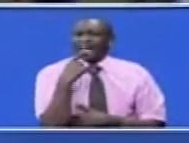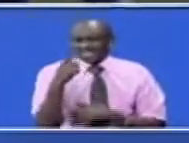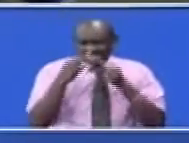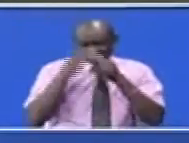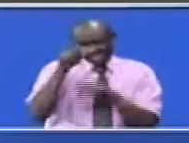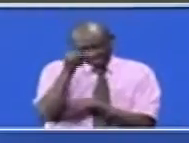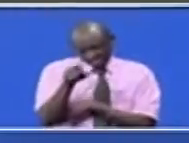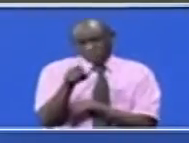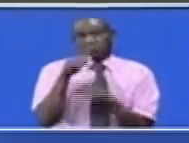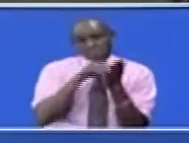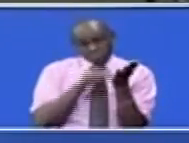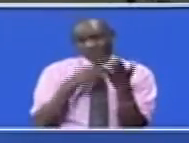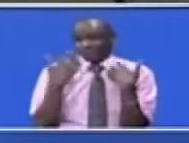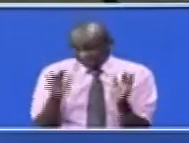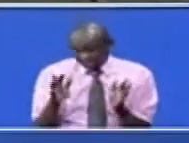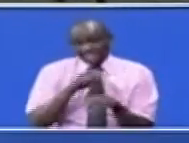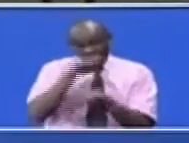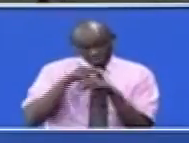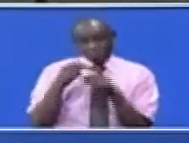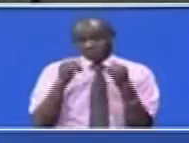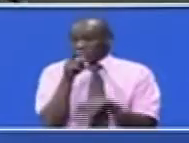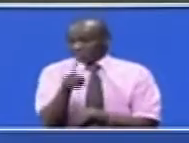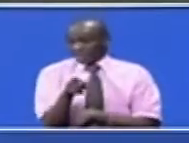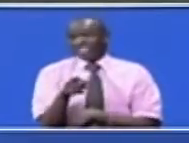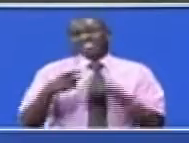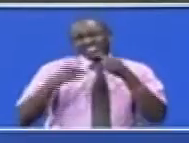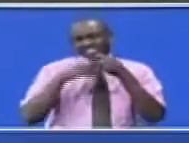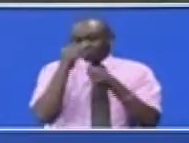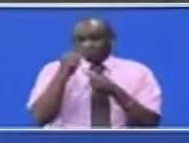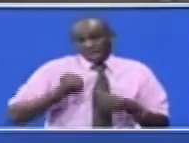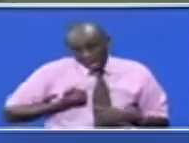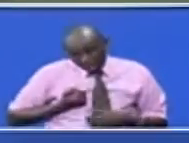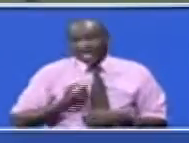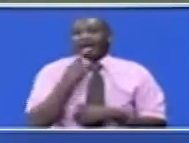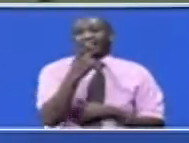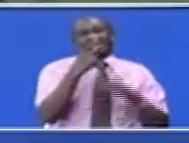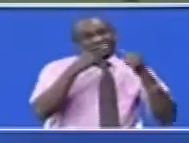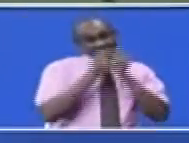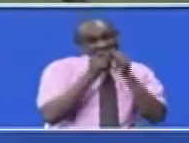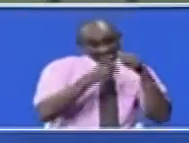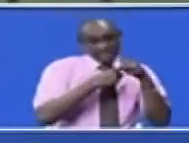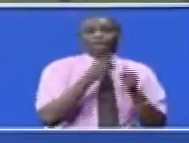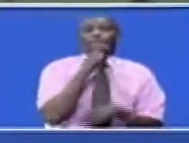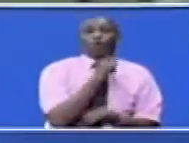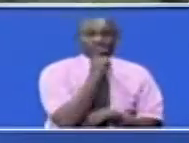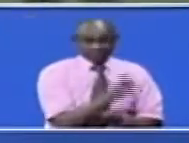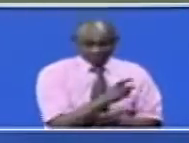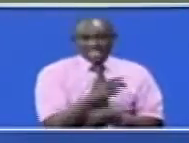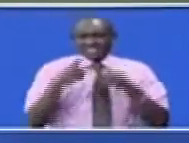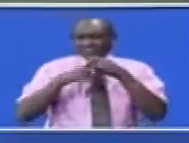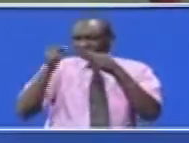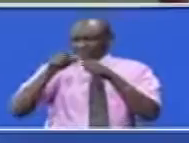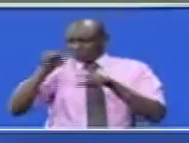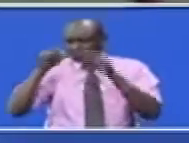180 shortlisted finalists taking part in the national trials, 64 are girls and 116 are boys. Of the 75 that